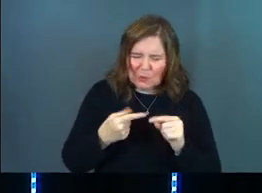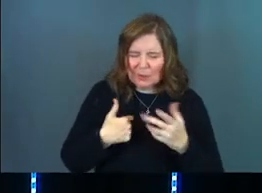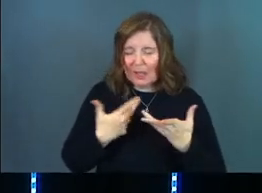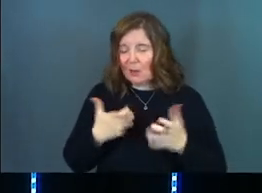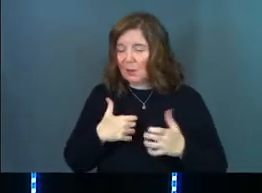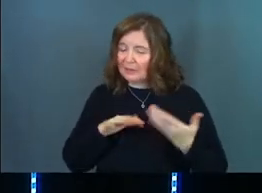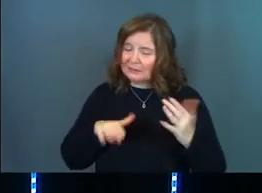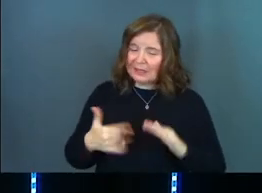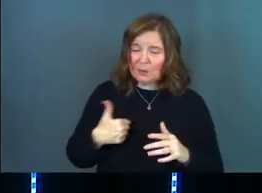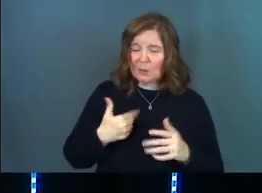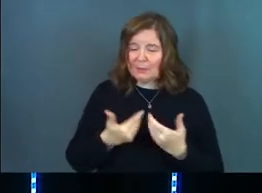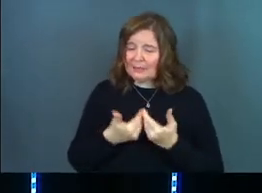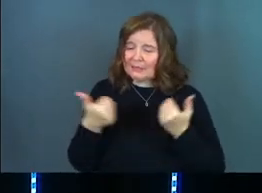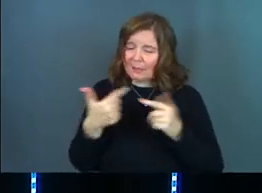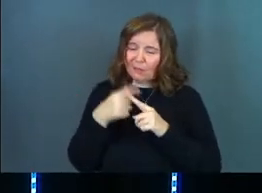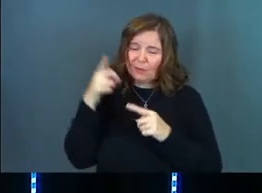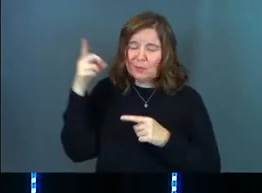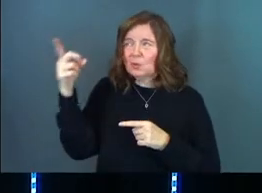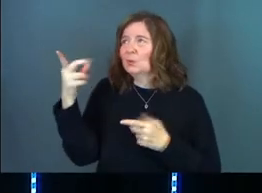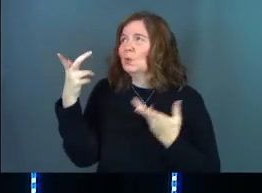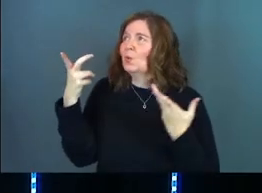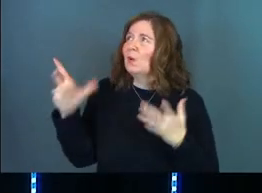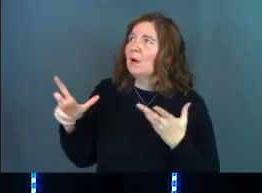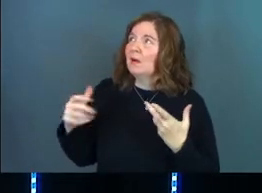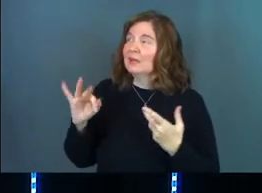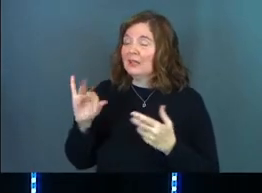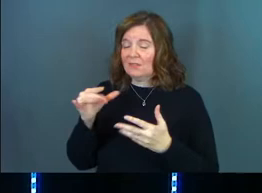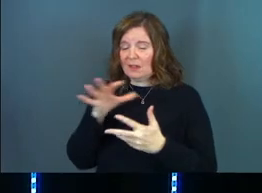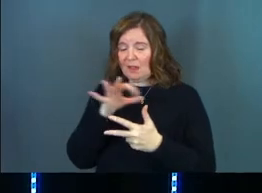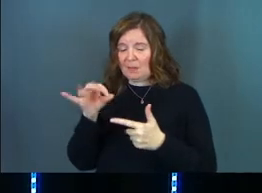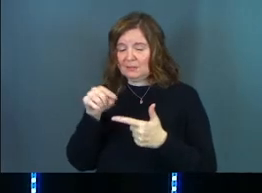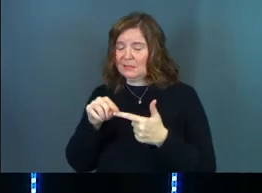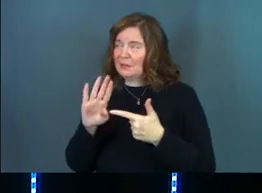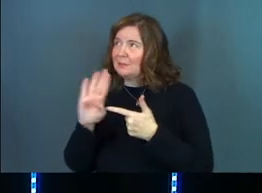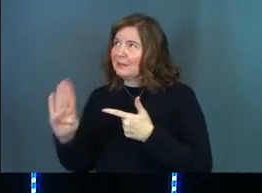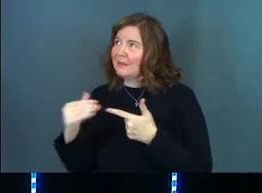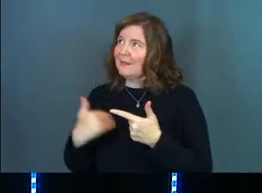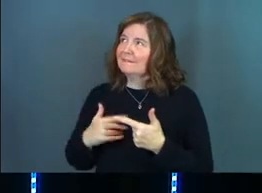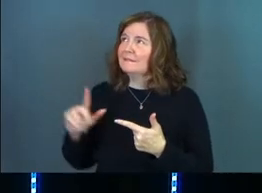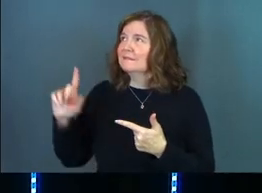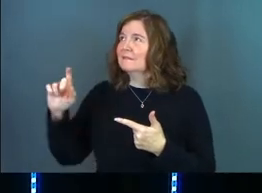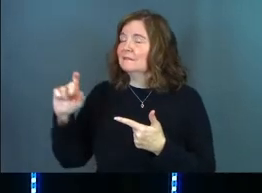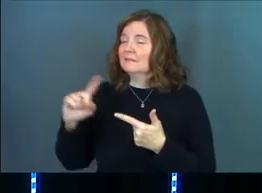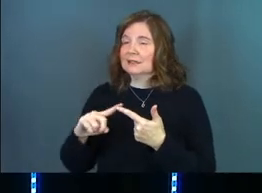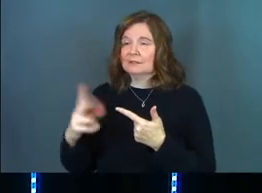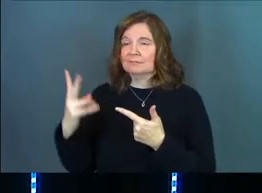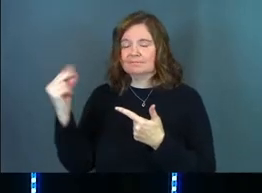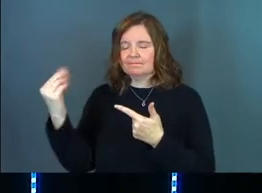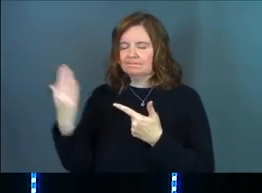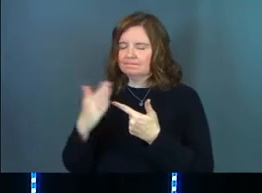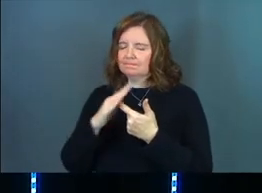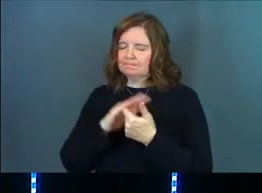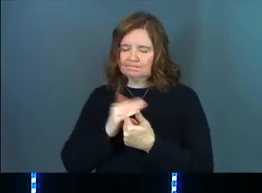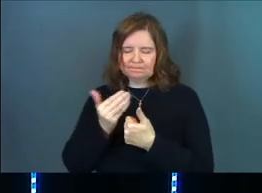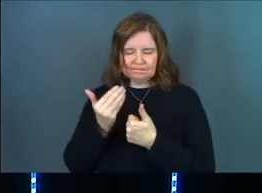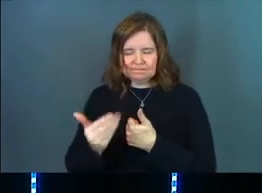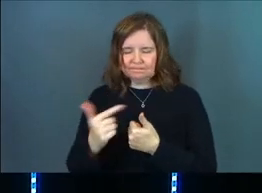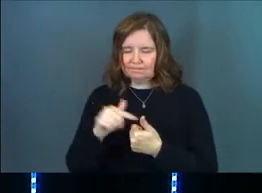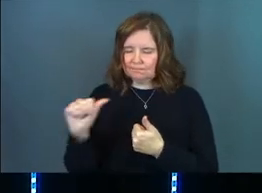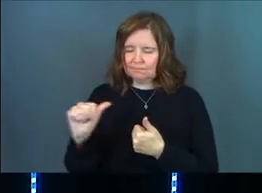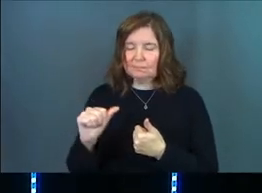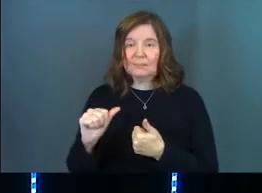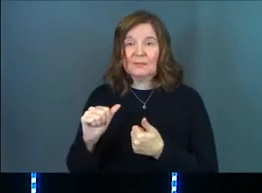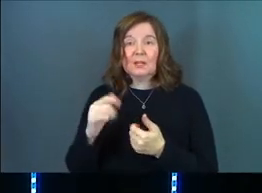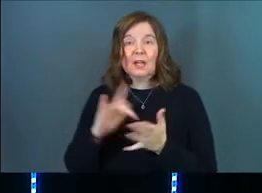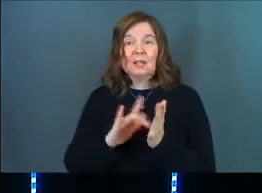not die. I'd rather not be separated from you, Father, if there's an option B. And God says, go through with it. And says that Jesus